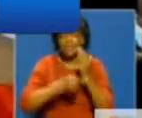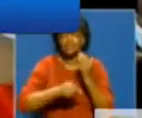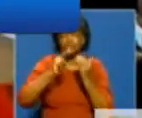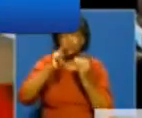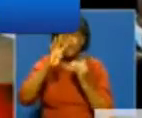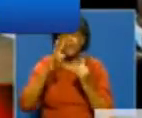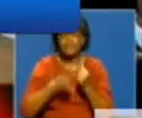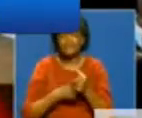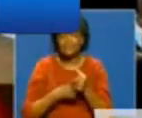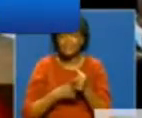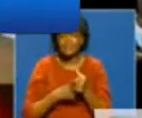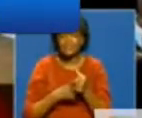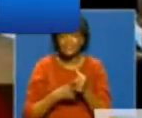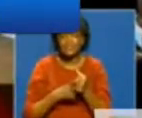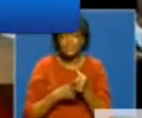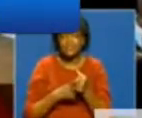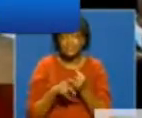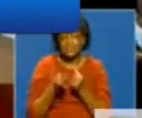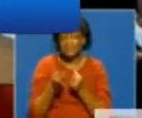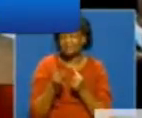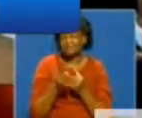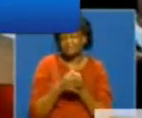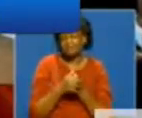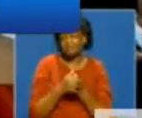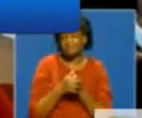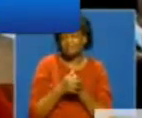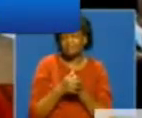257 on its face is onerous.